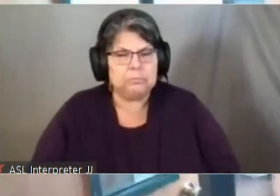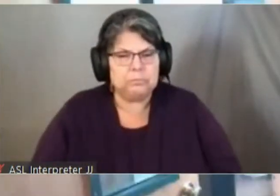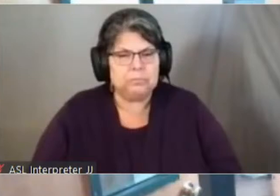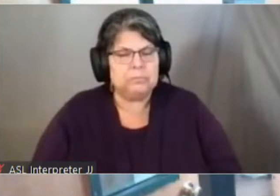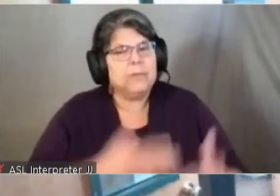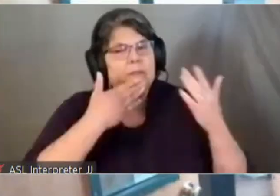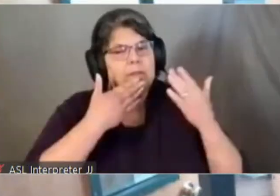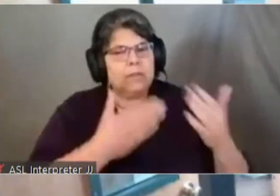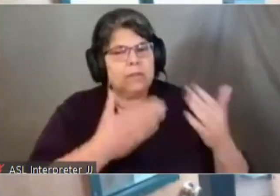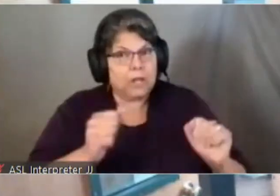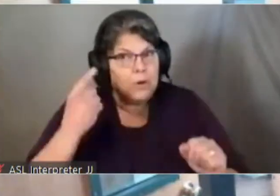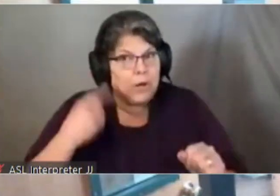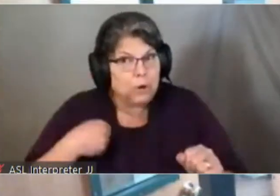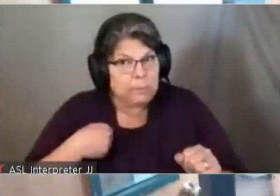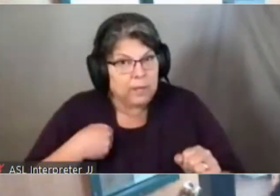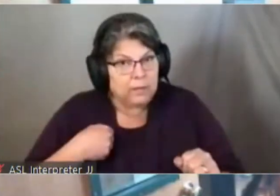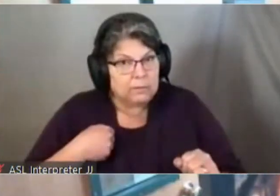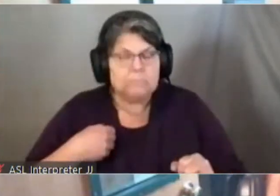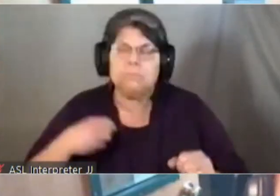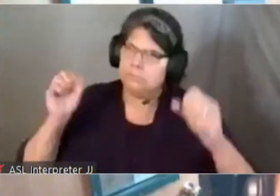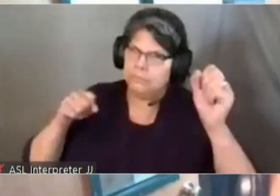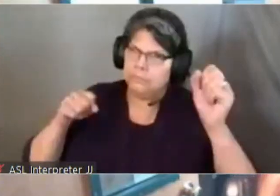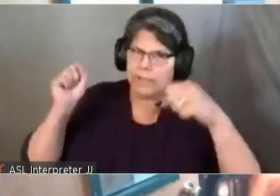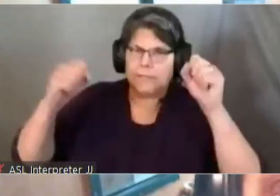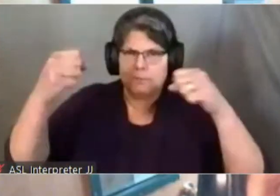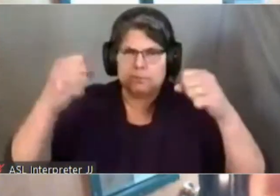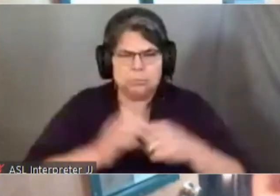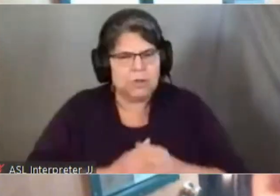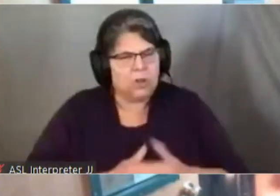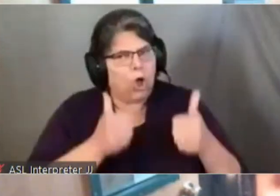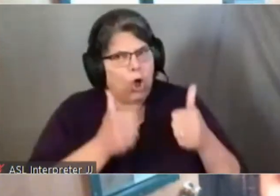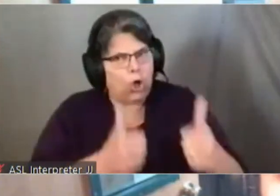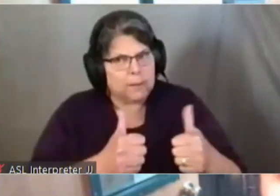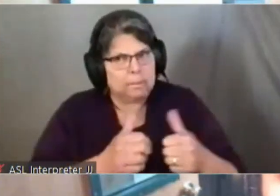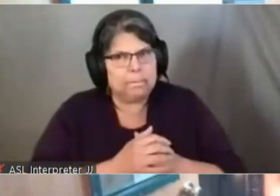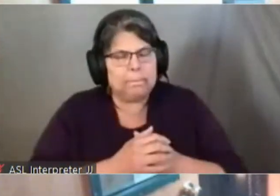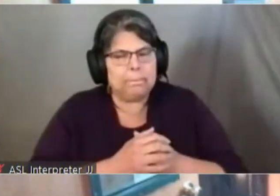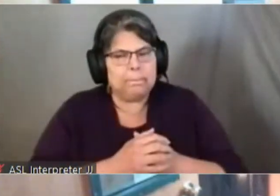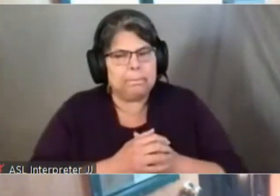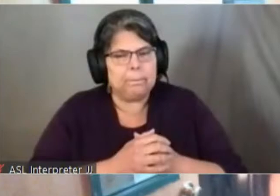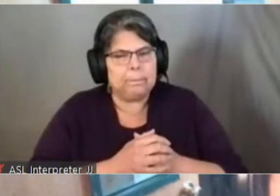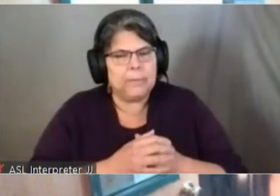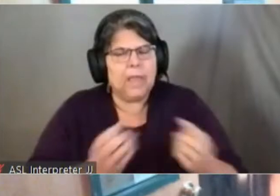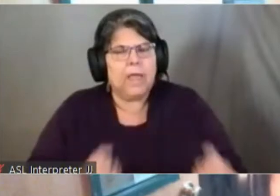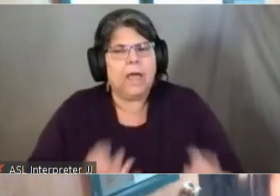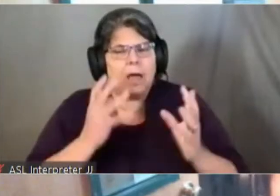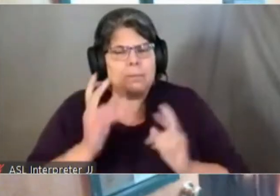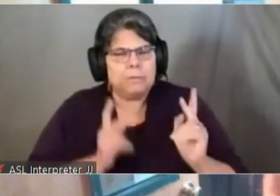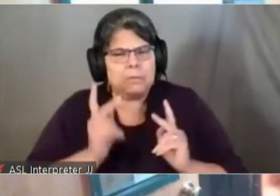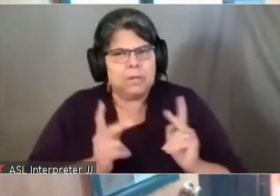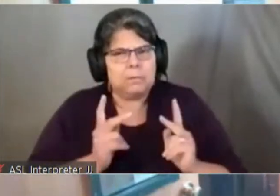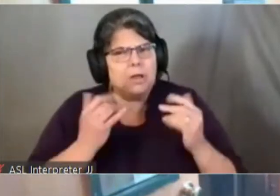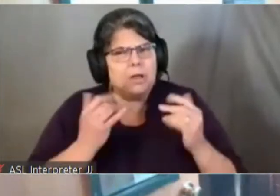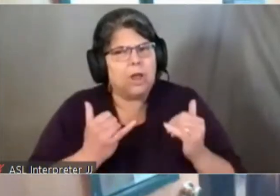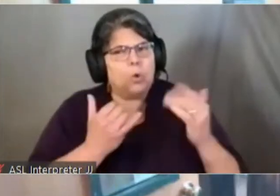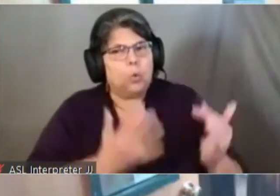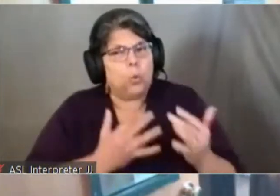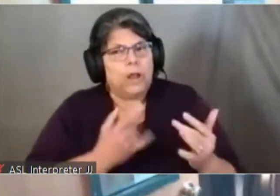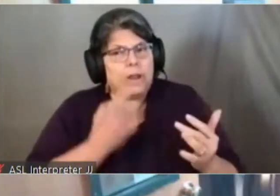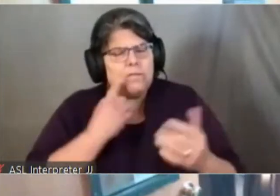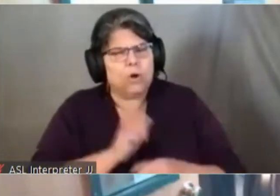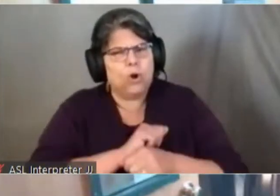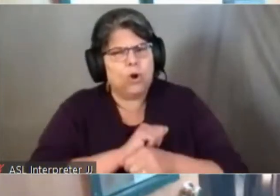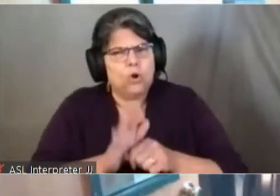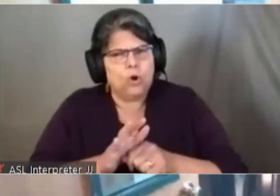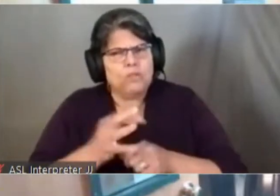Thank you. Can you hear me? Yes. Yeah. Awesome. How many people are now waiting for a